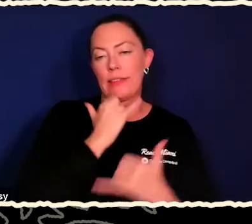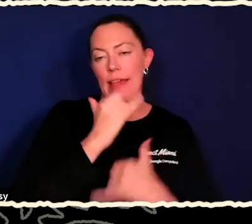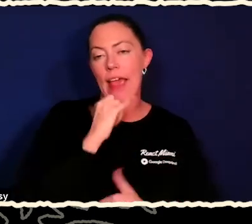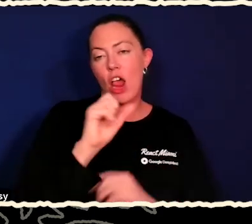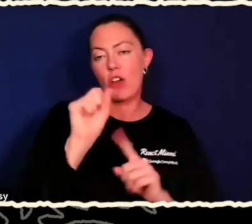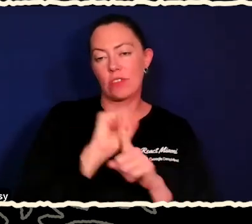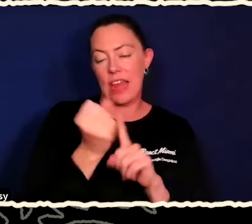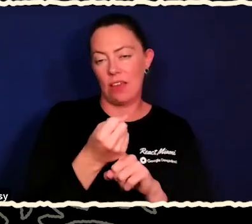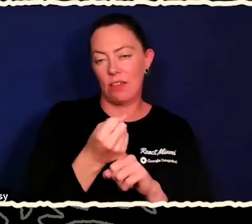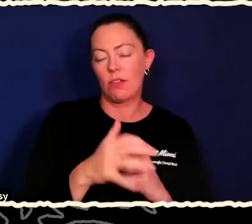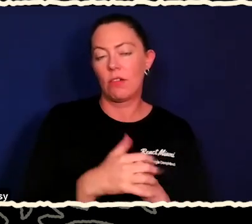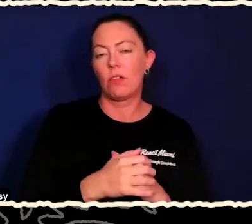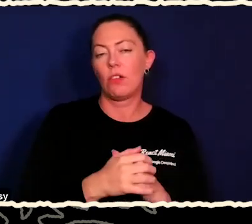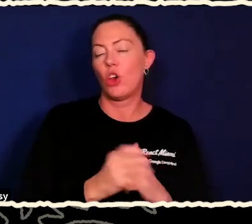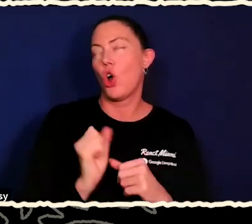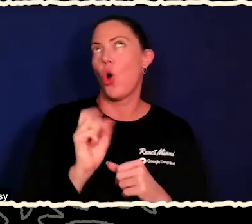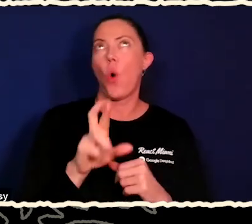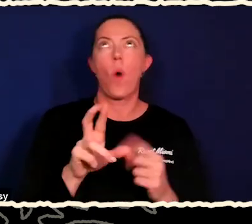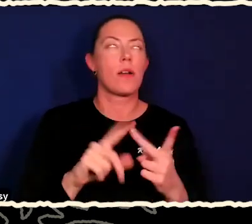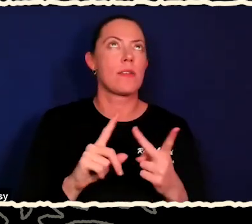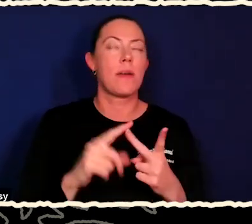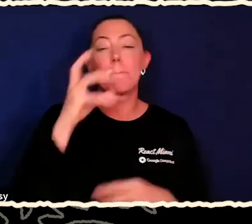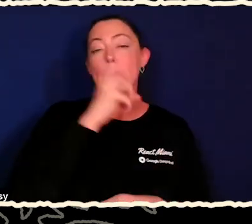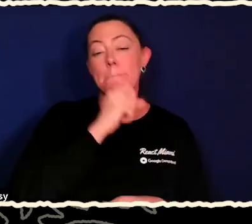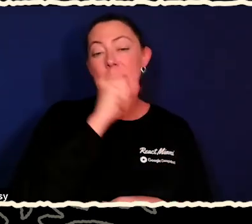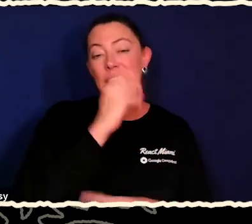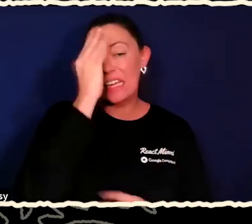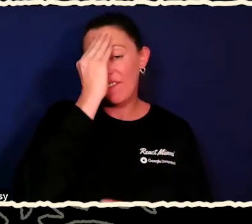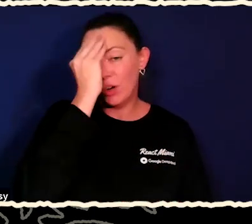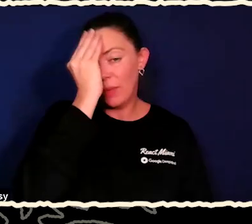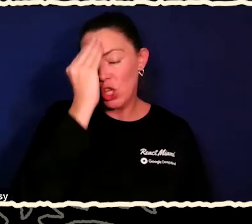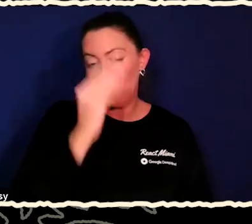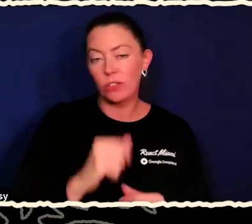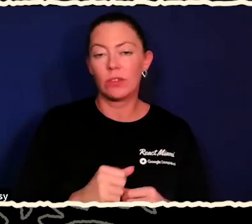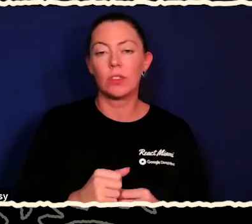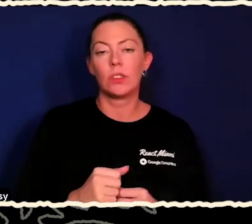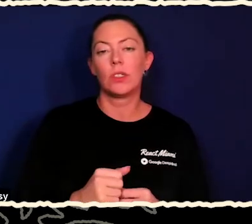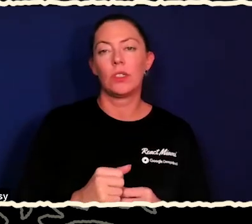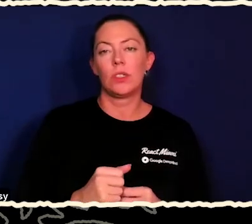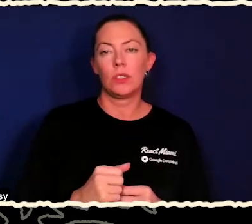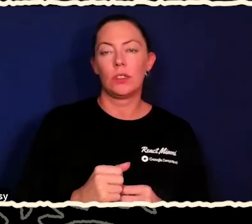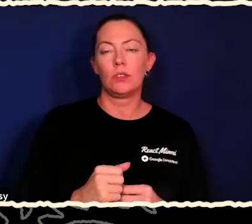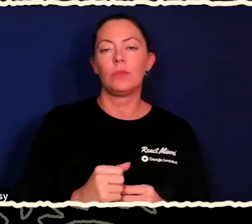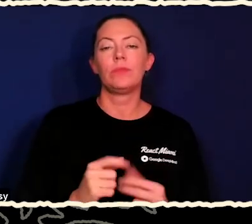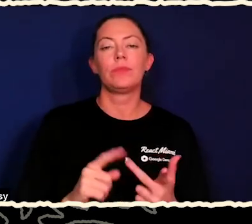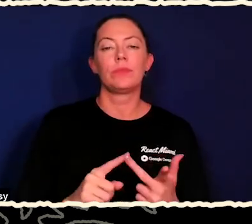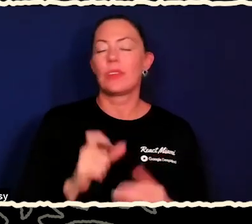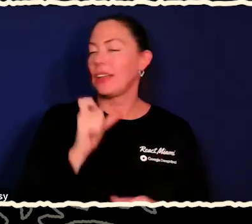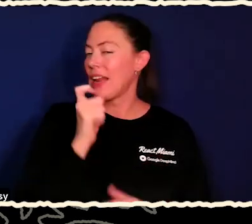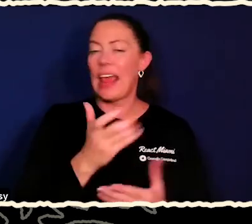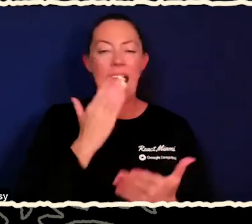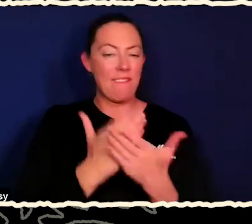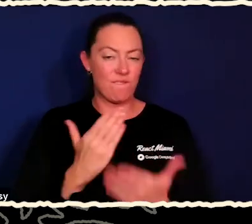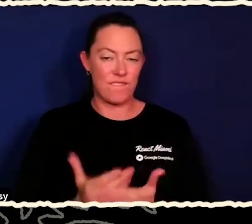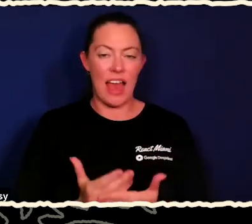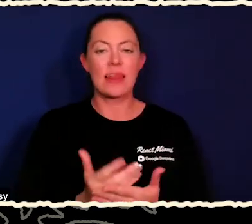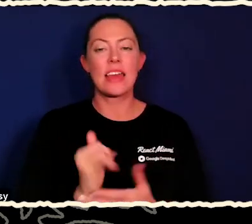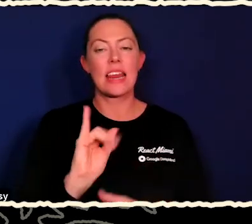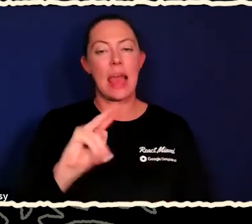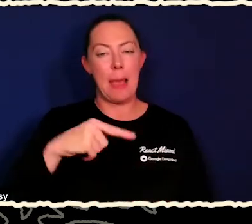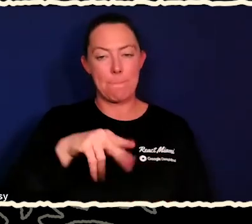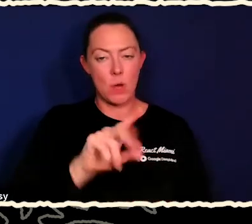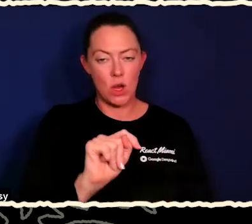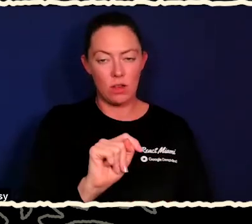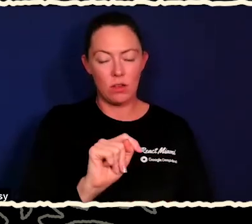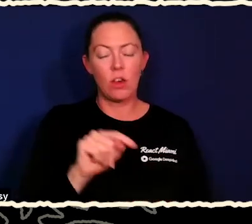Or missing information. Invalid inputs, yes. So what should this